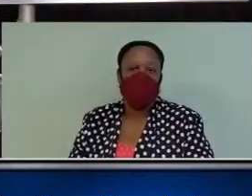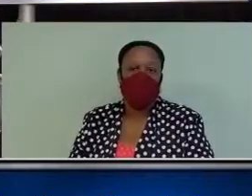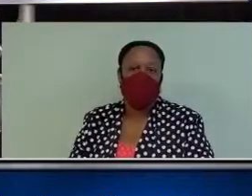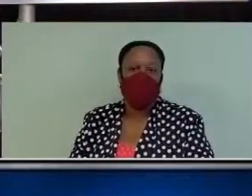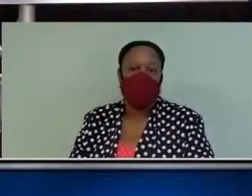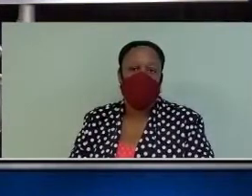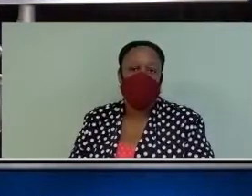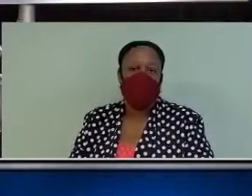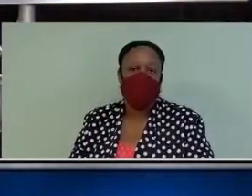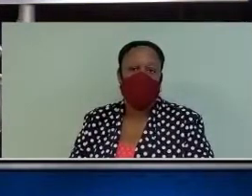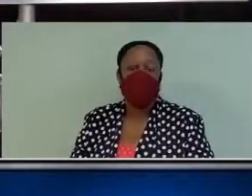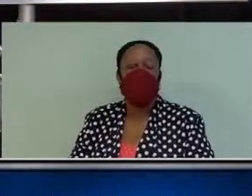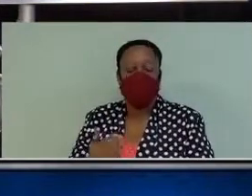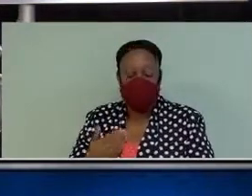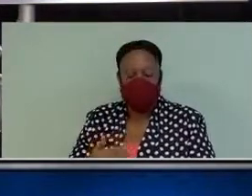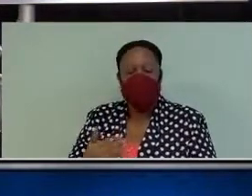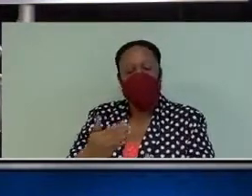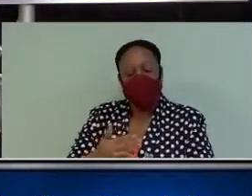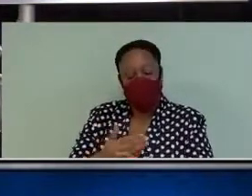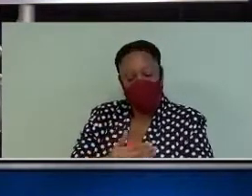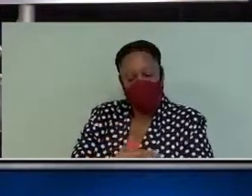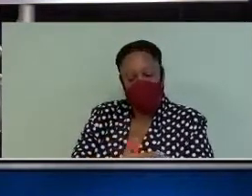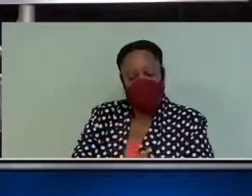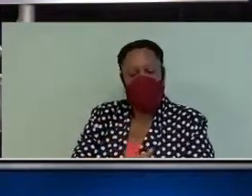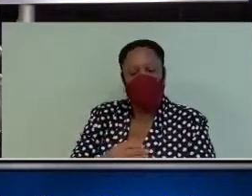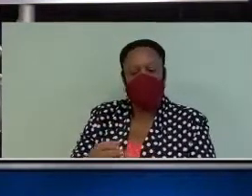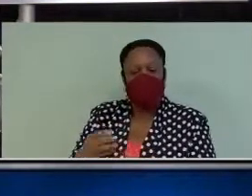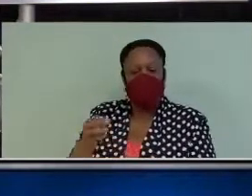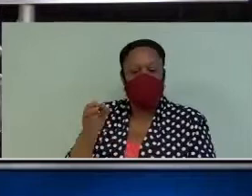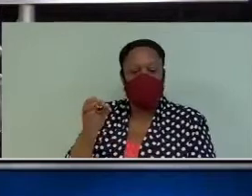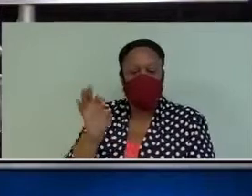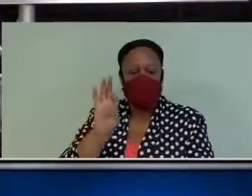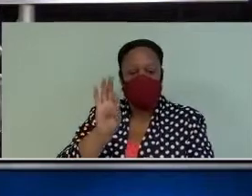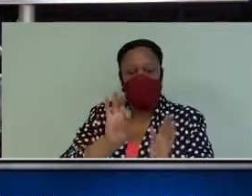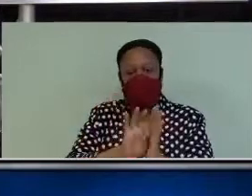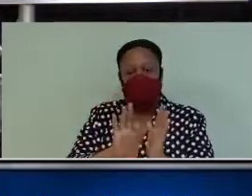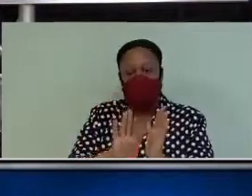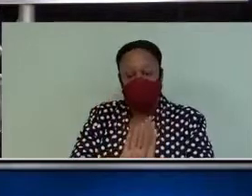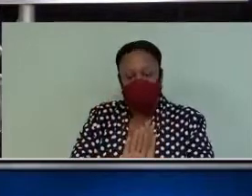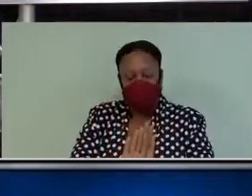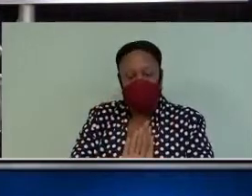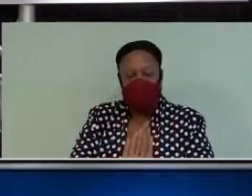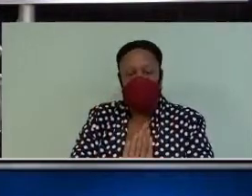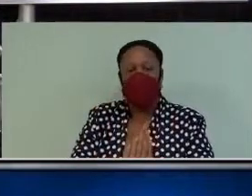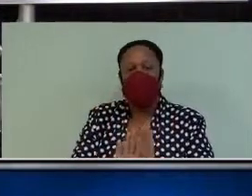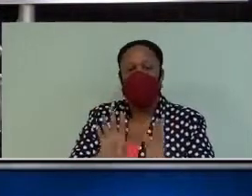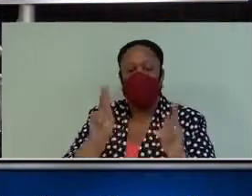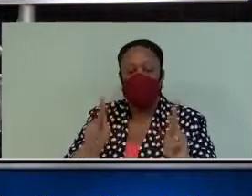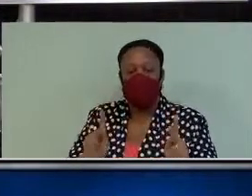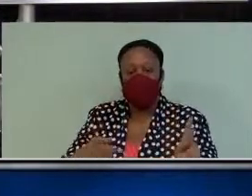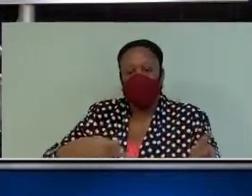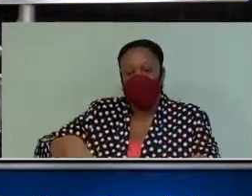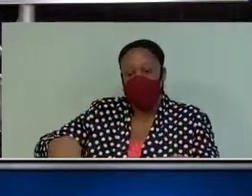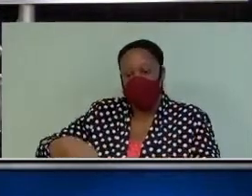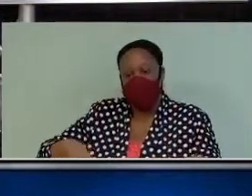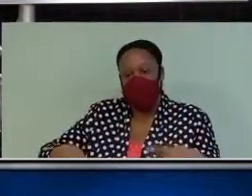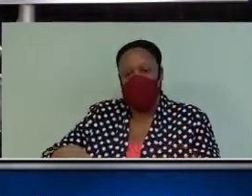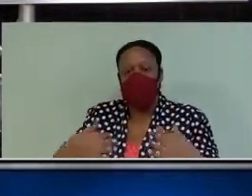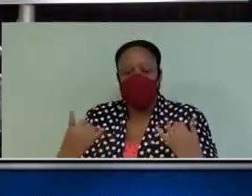the Frigate Bay Strip last weekend in that there was not the widespread party atmosphere with the DJs and their hi-fi